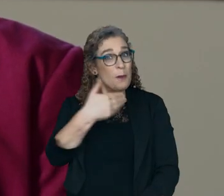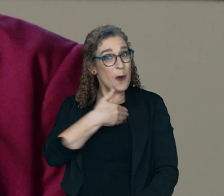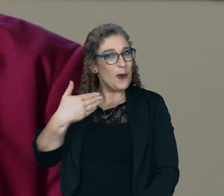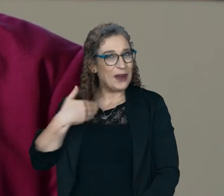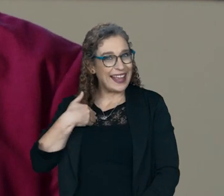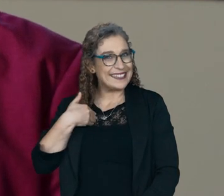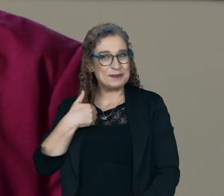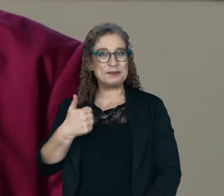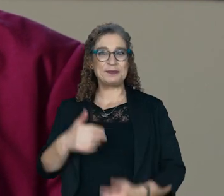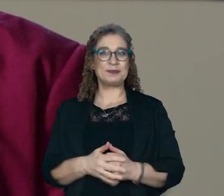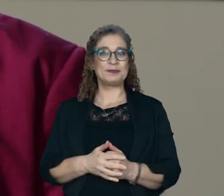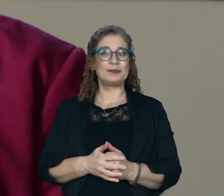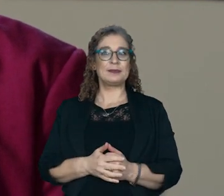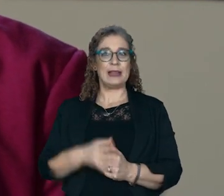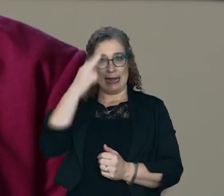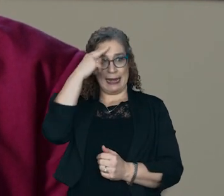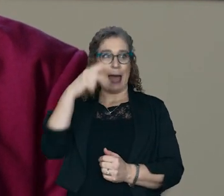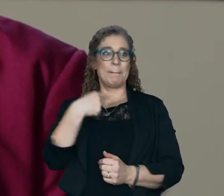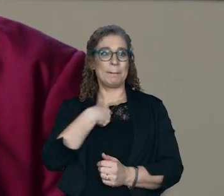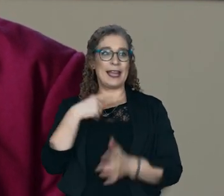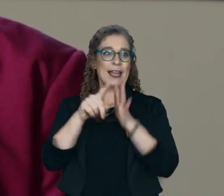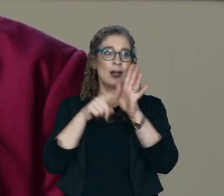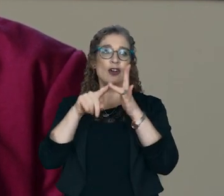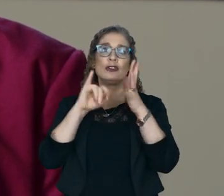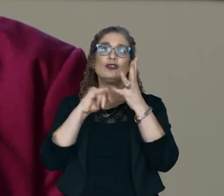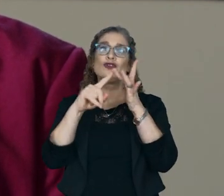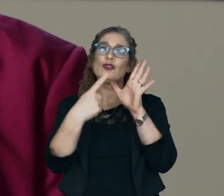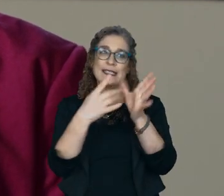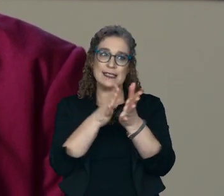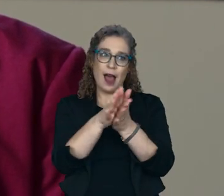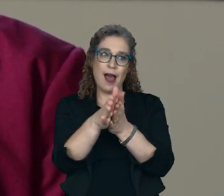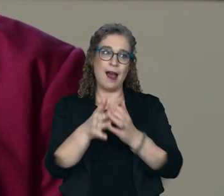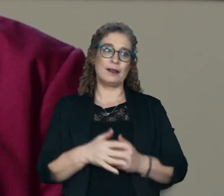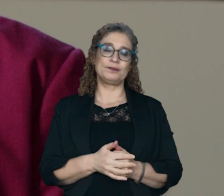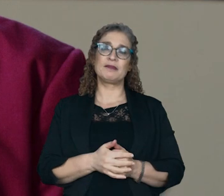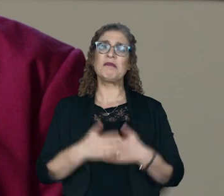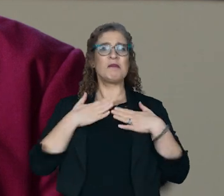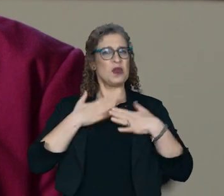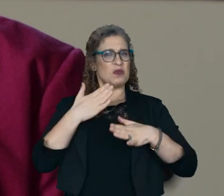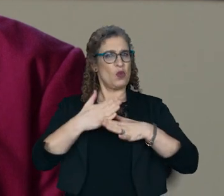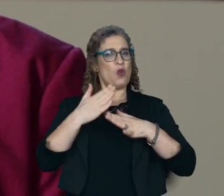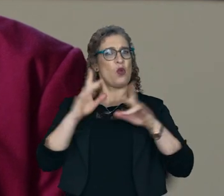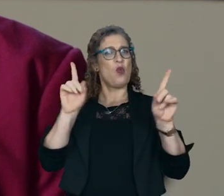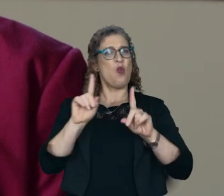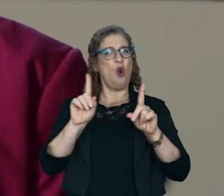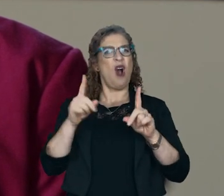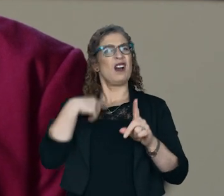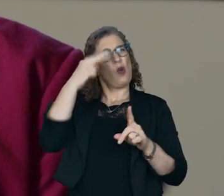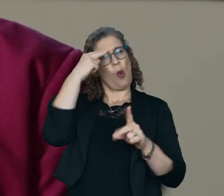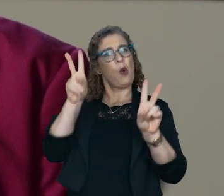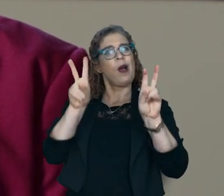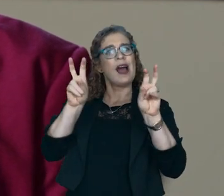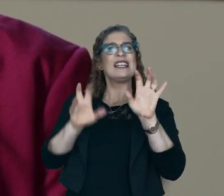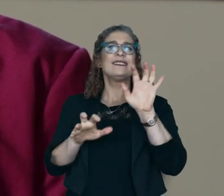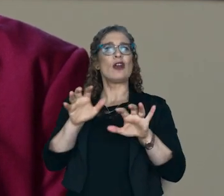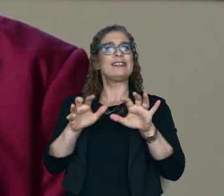Good morning. My name is Josiah, and I serve as Secretary